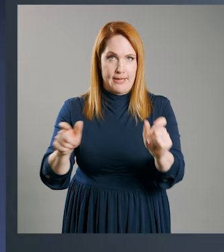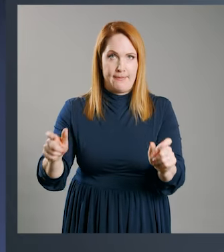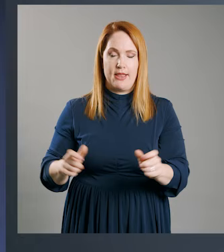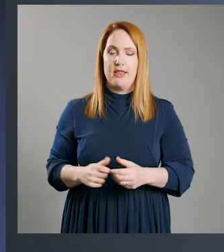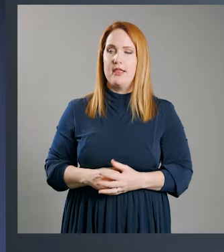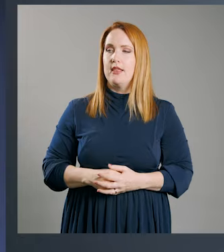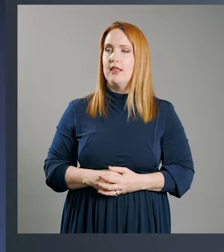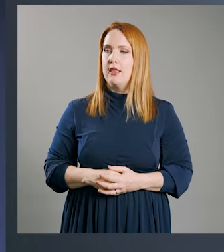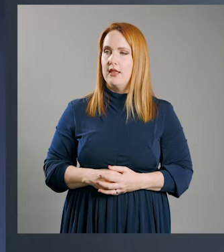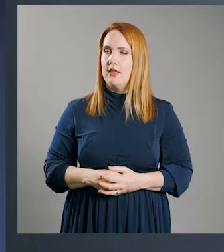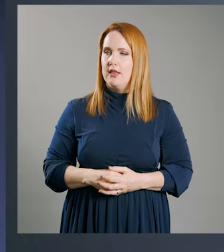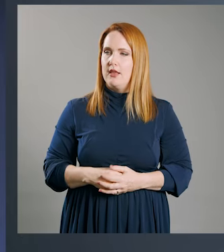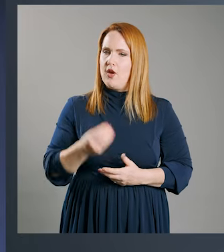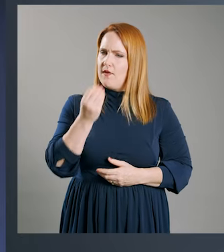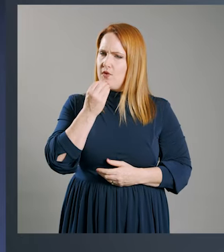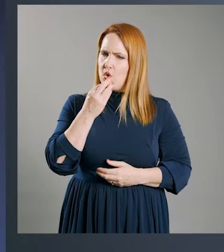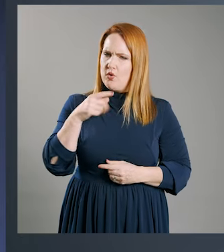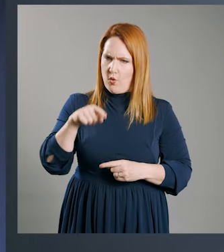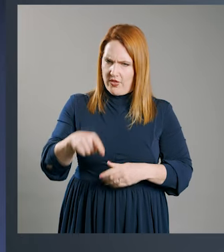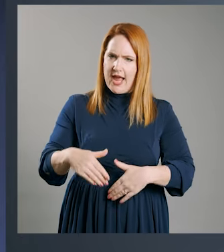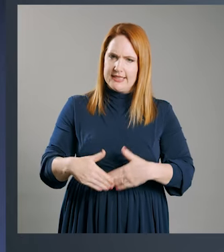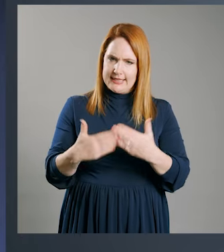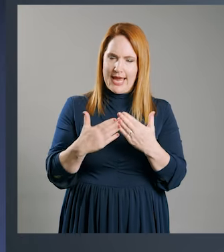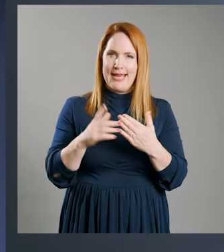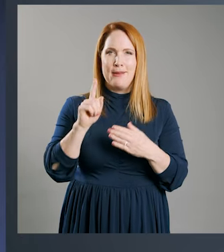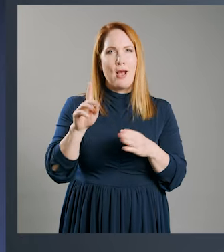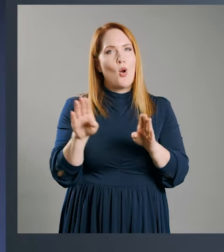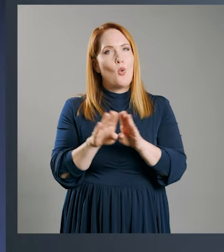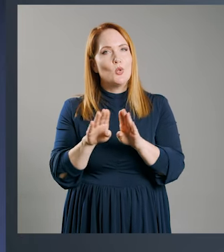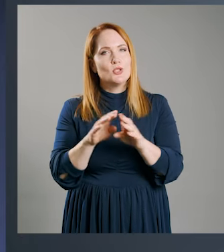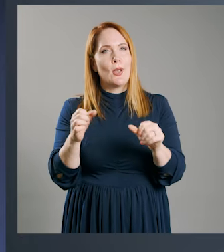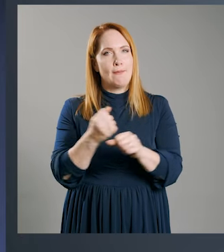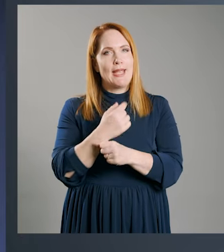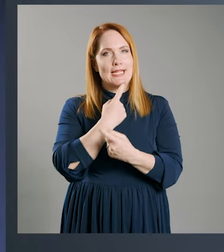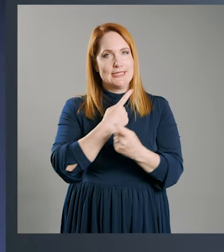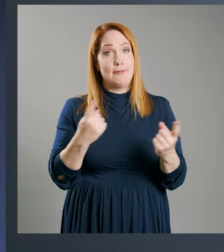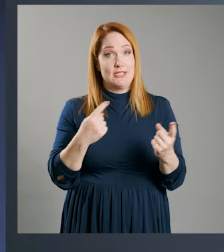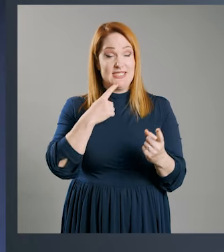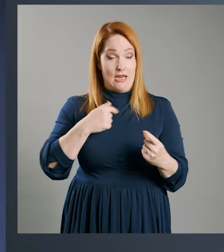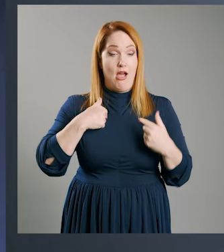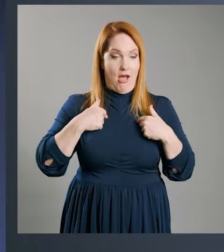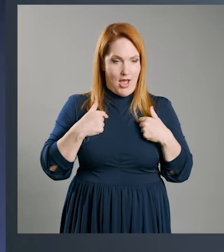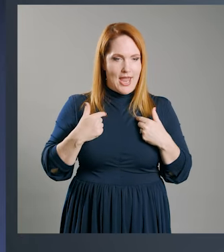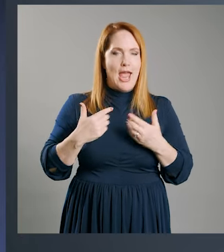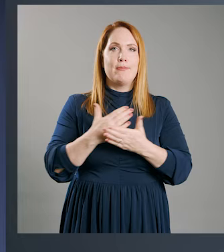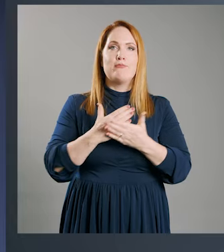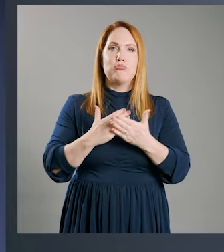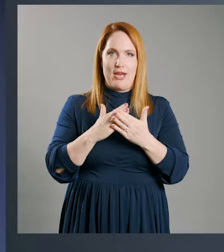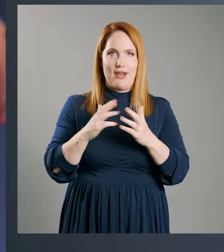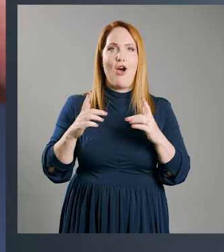and giving them food for the day, he was actually making a statement to say, "I'm the bread of life." And when he fed